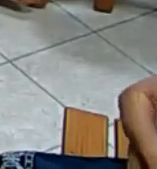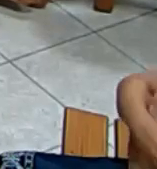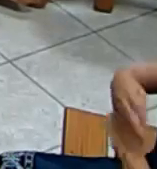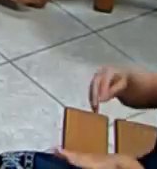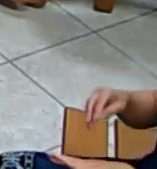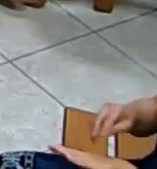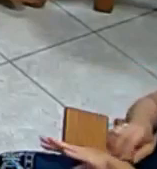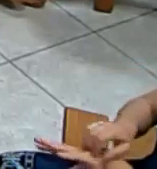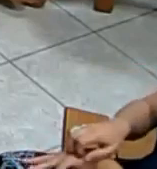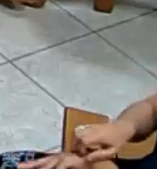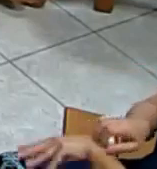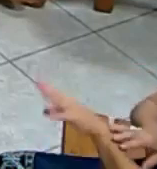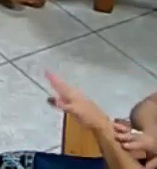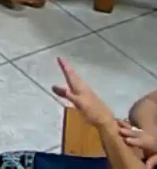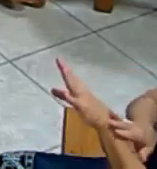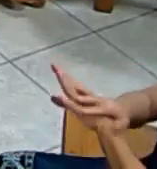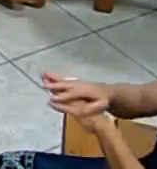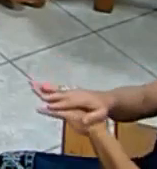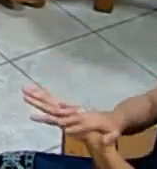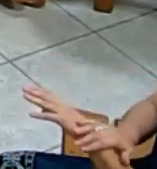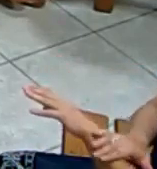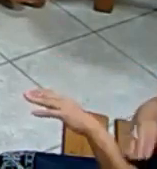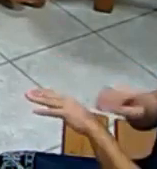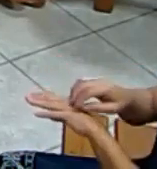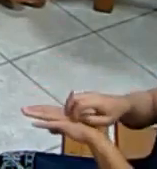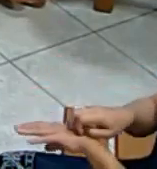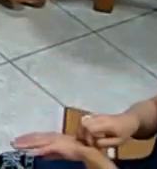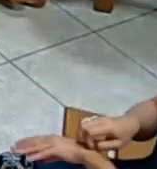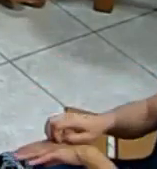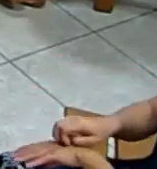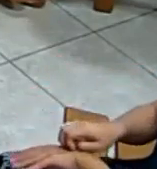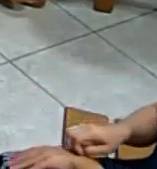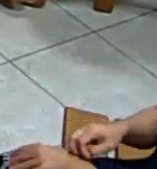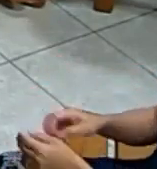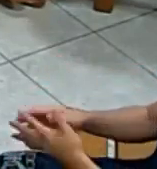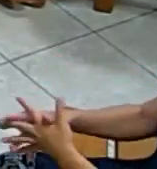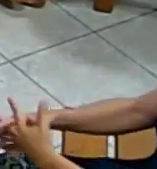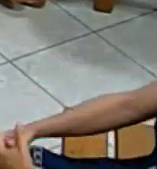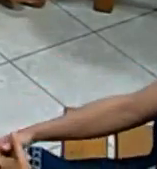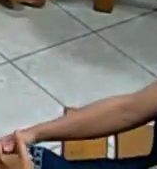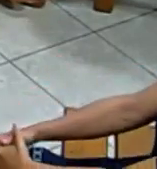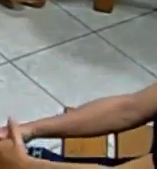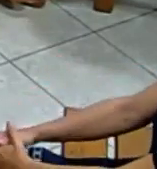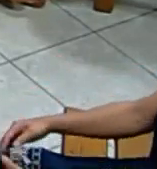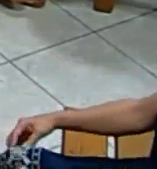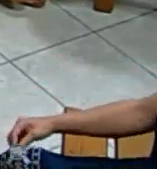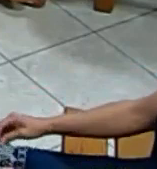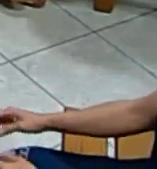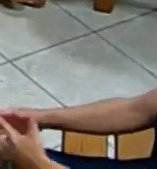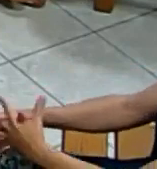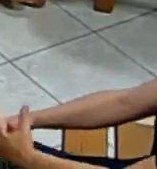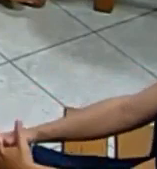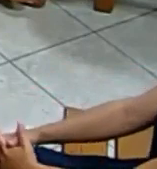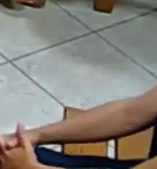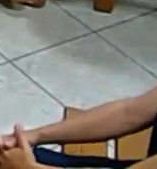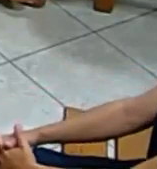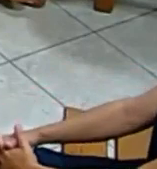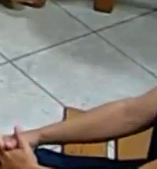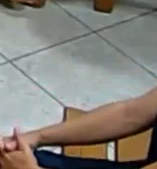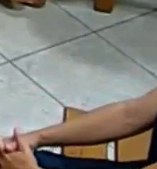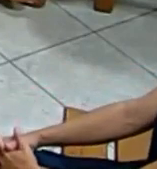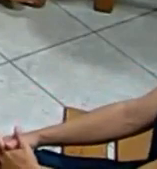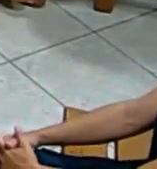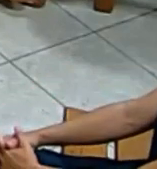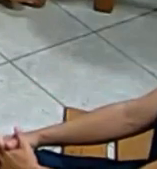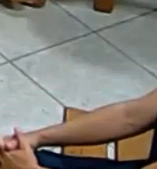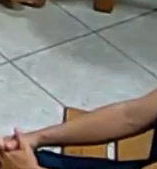De um ensino por uma professora do Brasil que estará dando uma aula para as crianças e logo após nós vamos